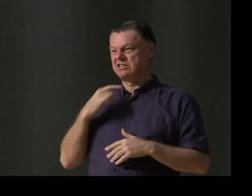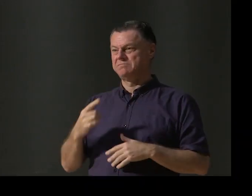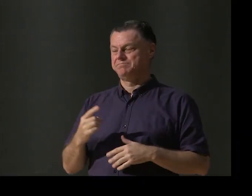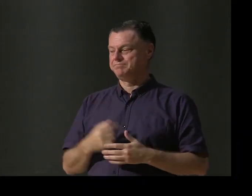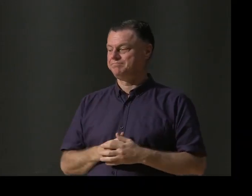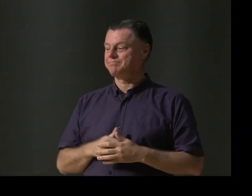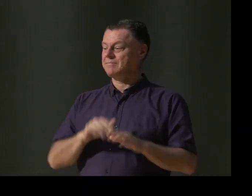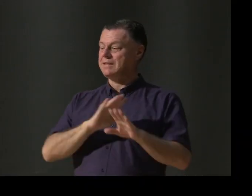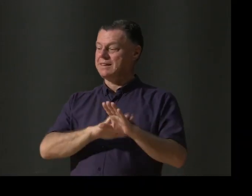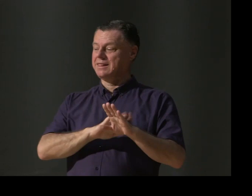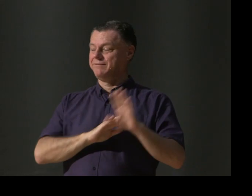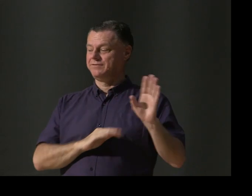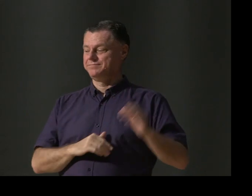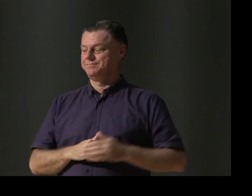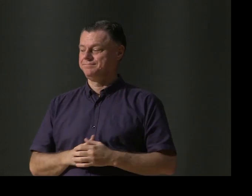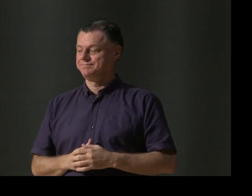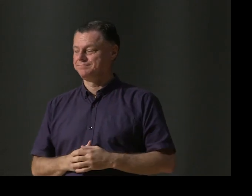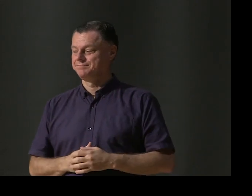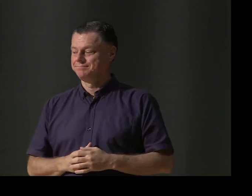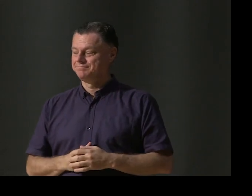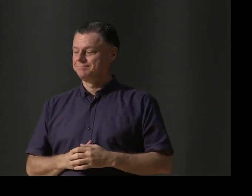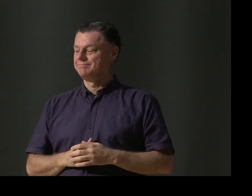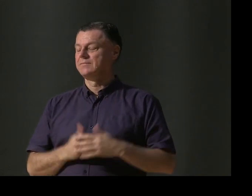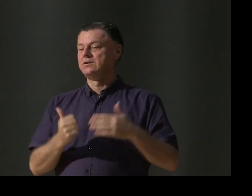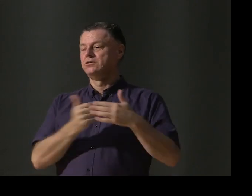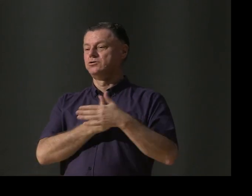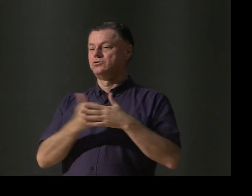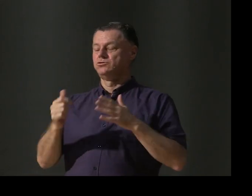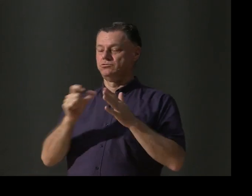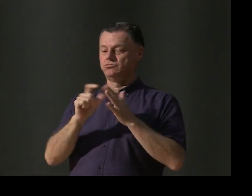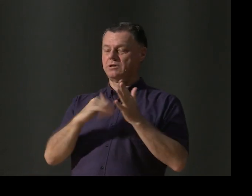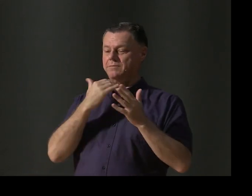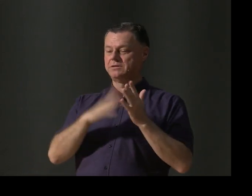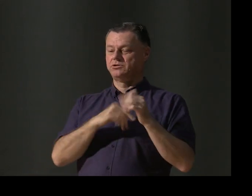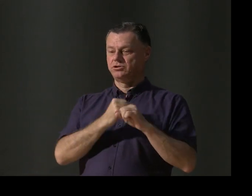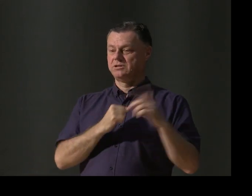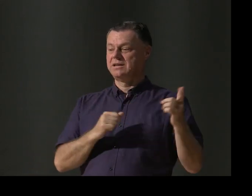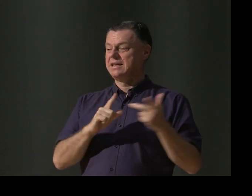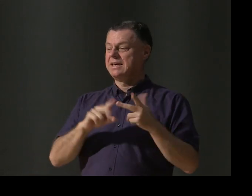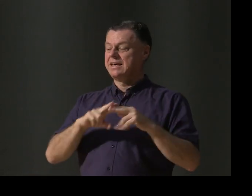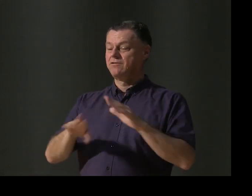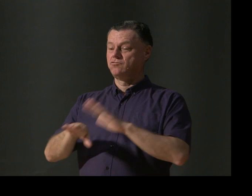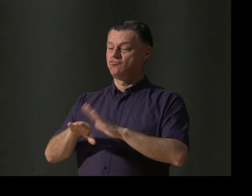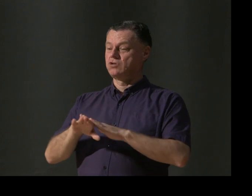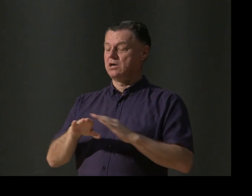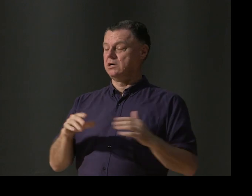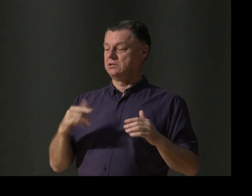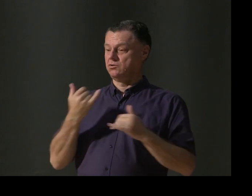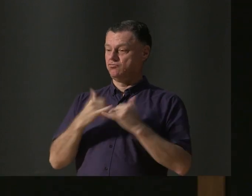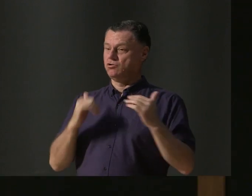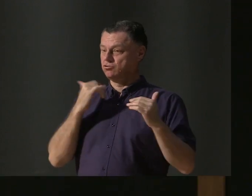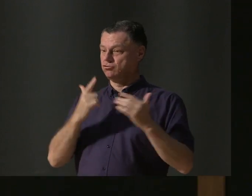This on the left is his standard dose of the drug, and the dose on the right could kill him in just a few